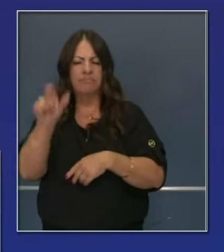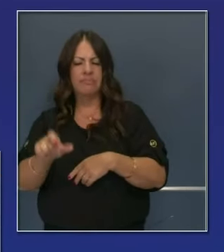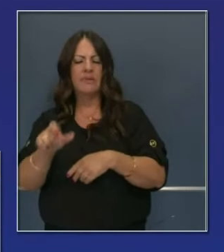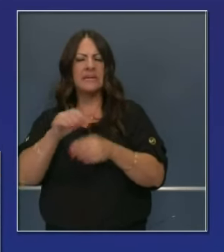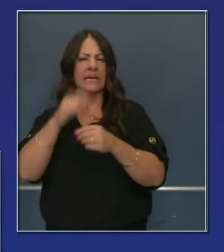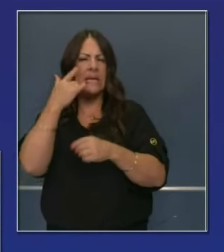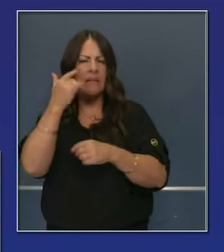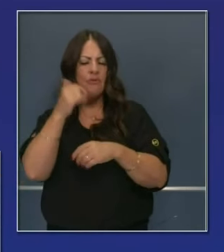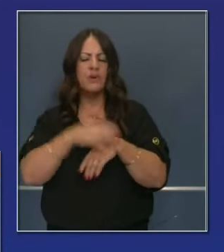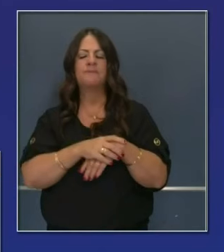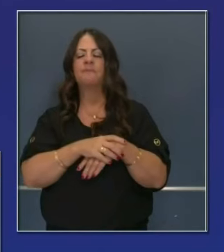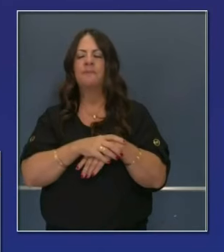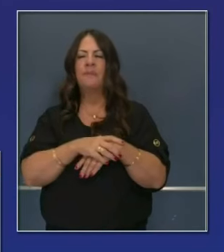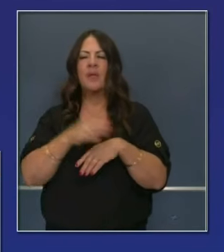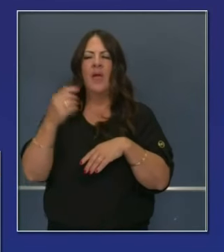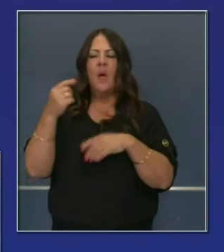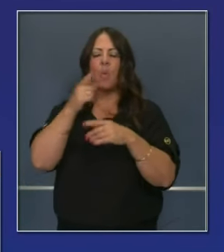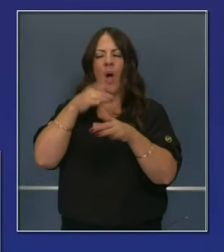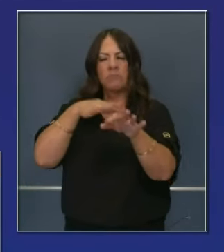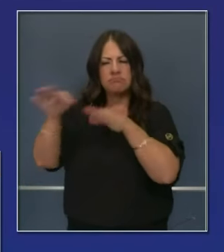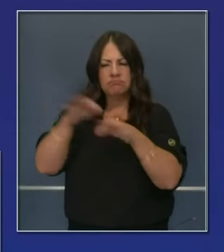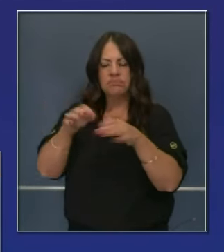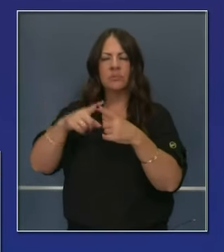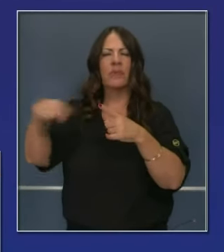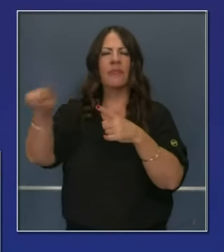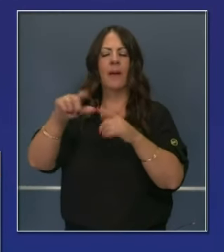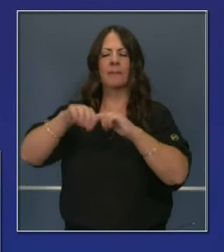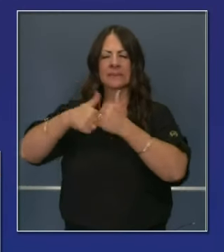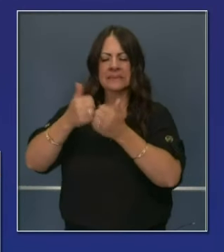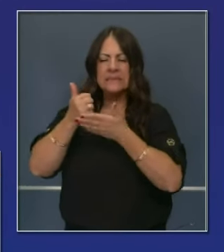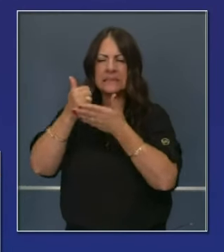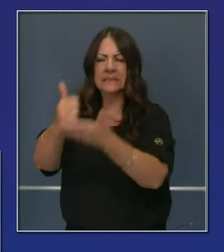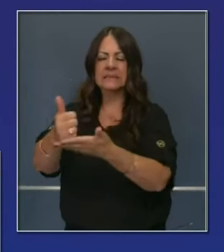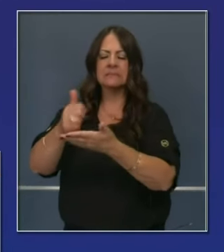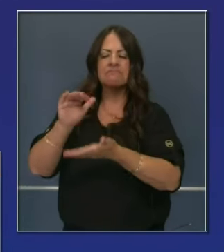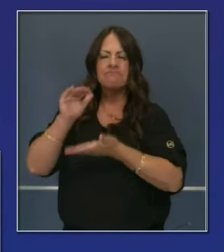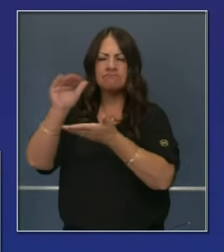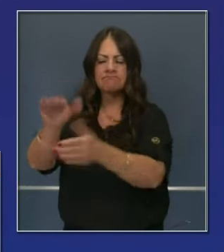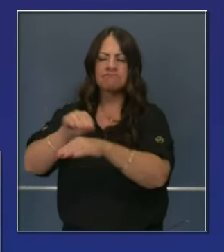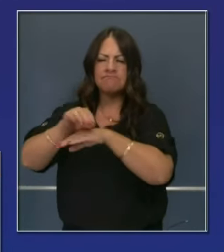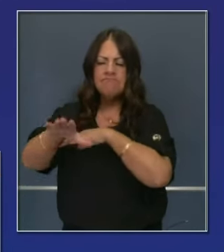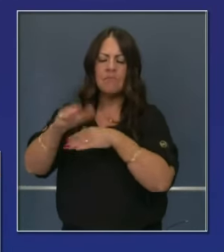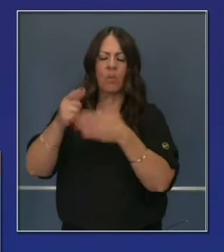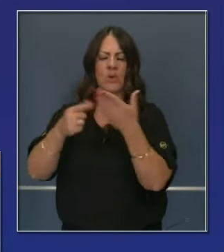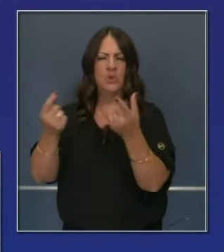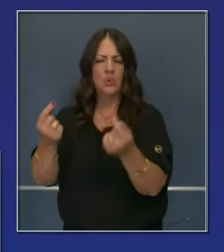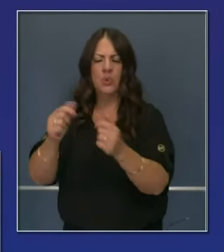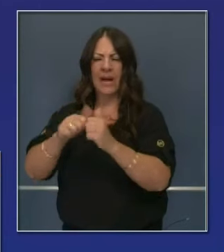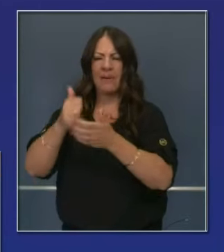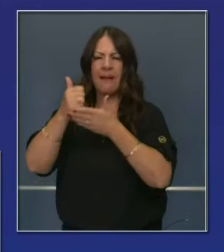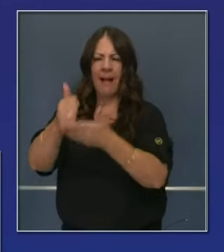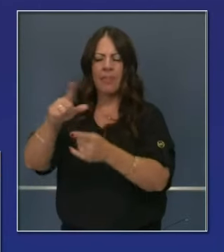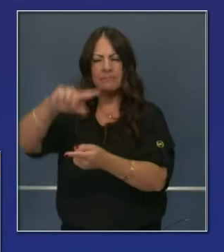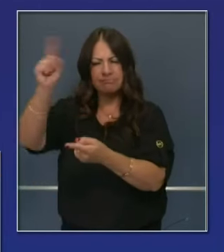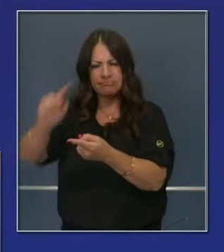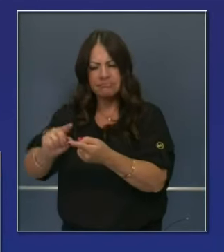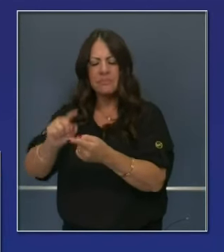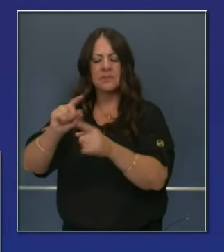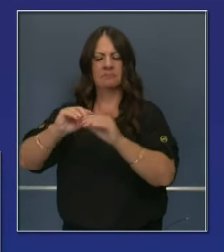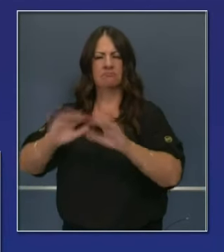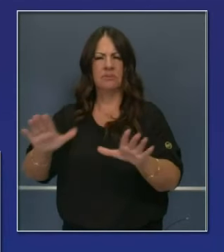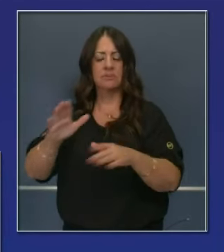be again reviewed, and he will transmit some of the guidelines and recommendations this